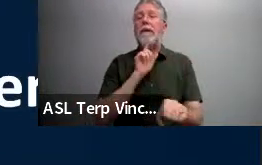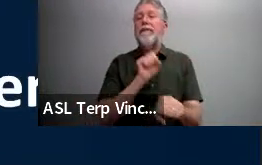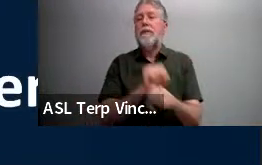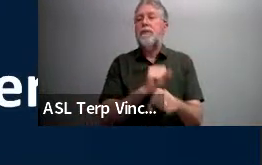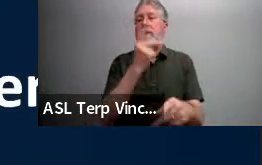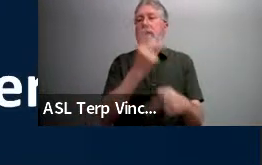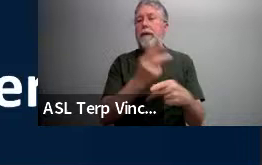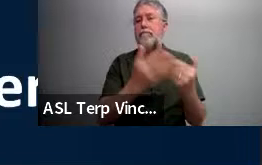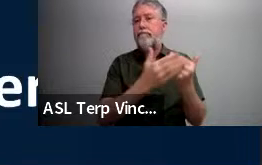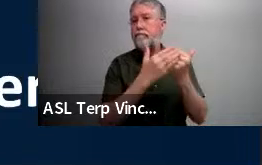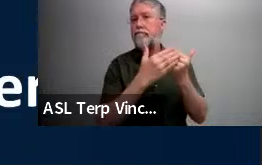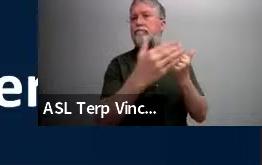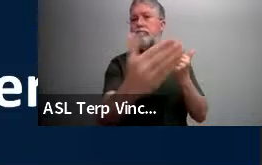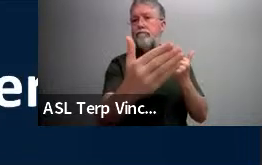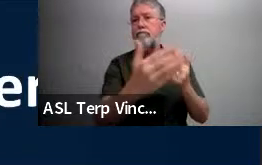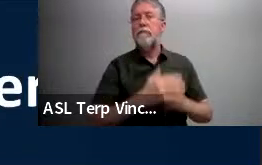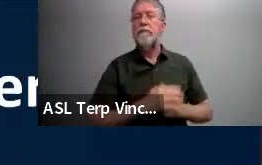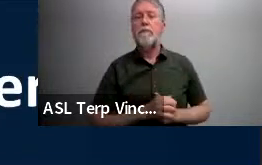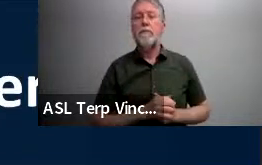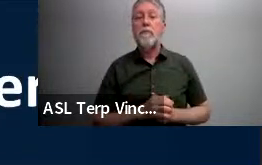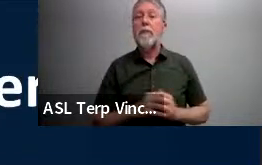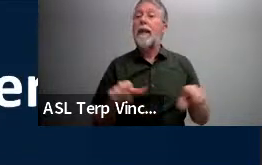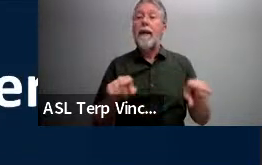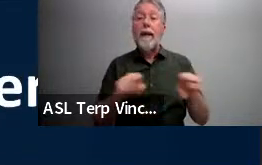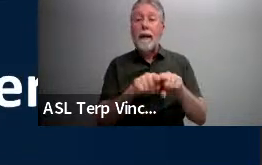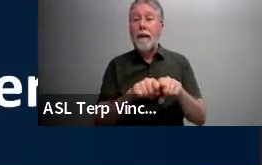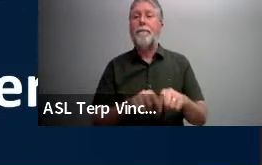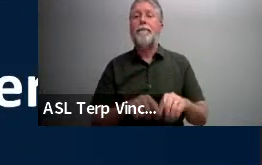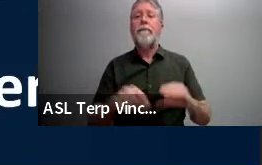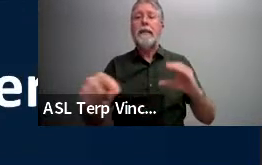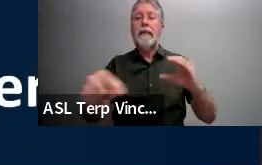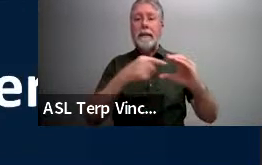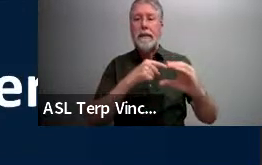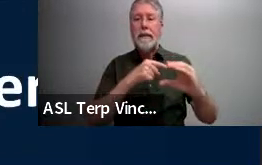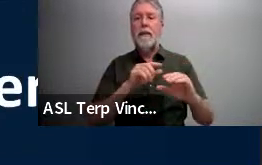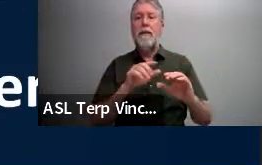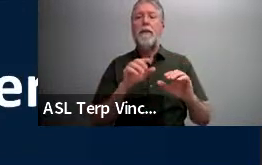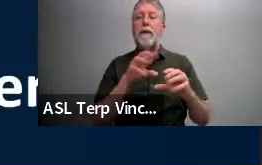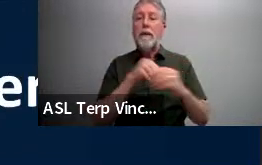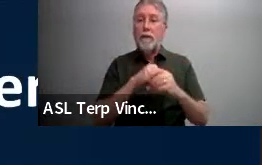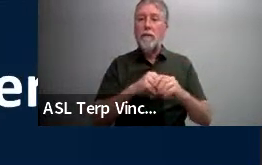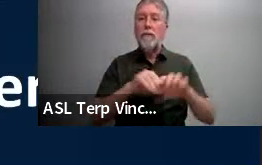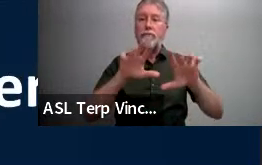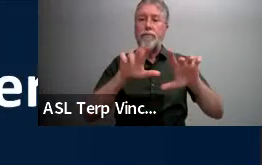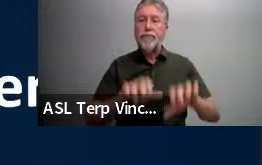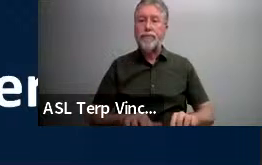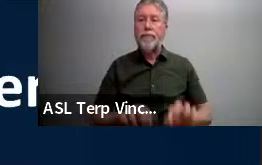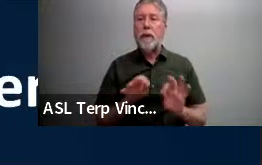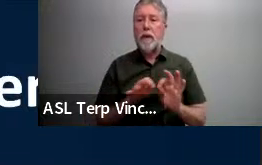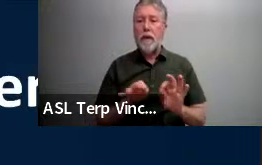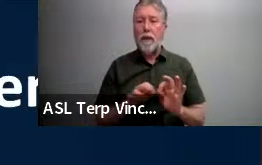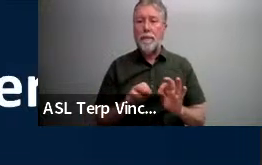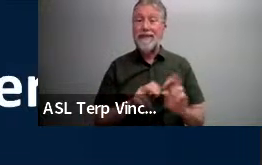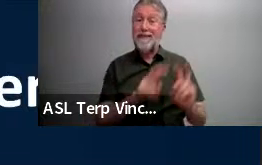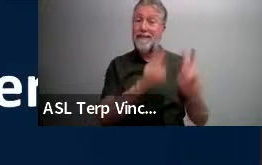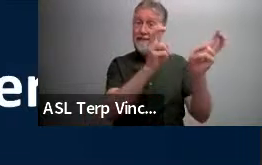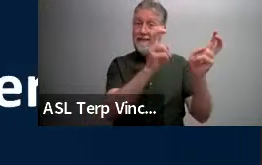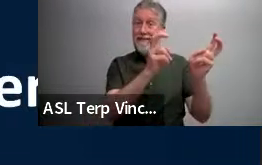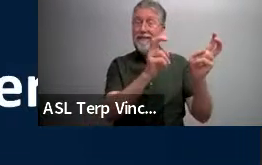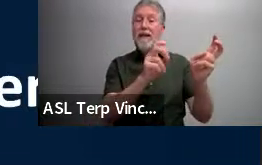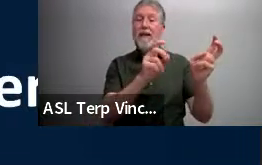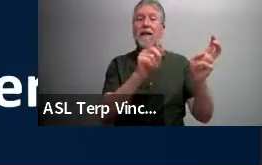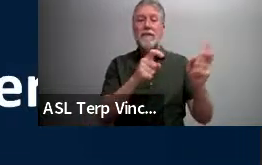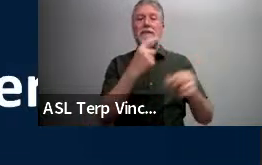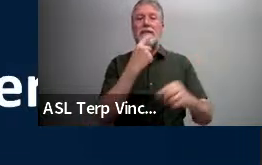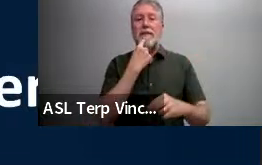So similar, you just send an email with your comments, include in your subject line AI